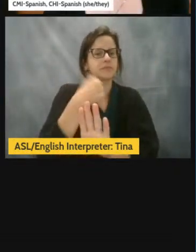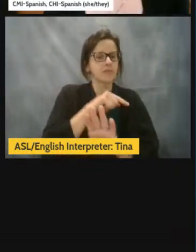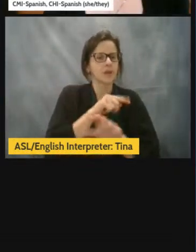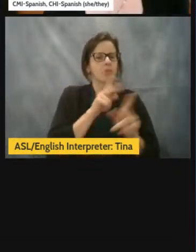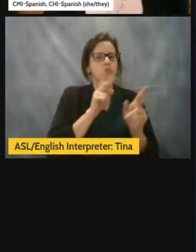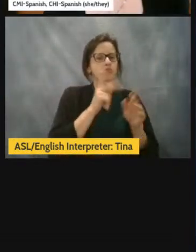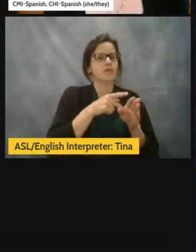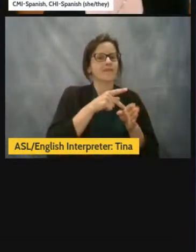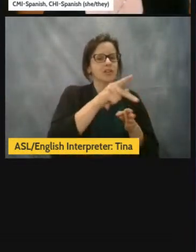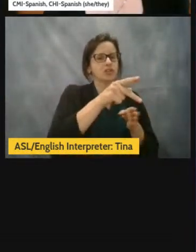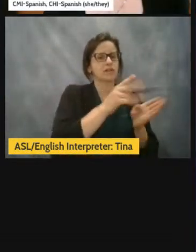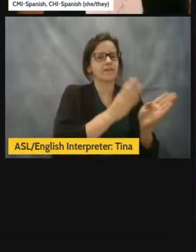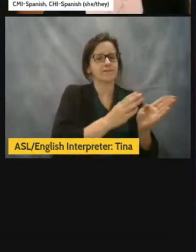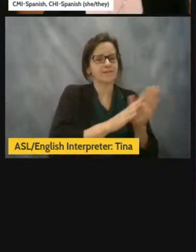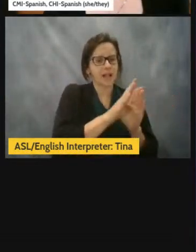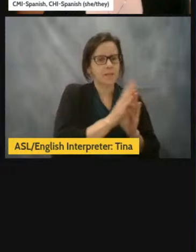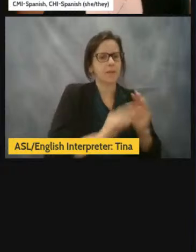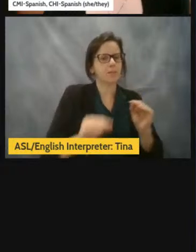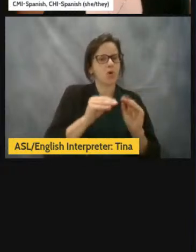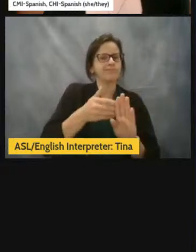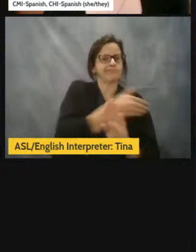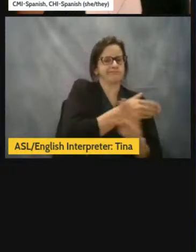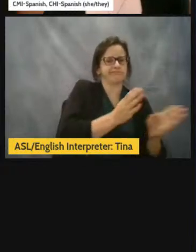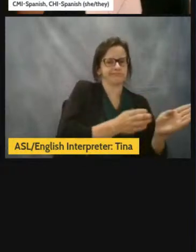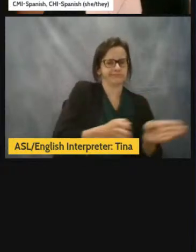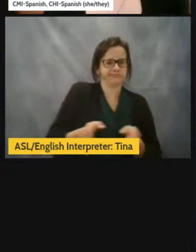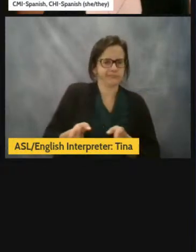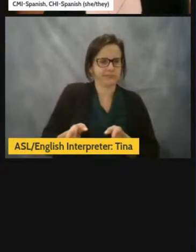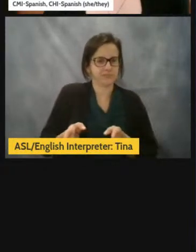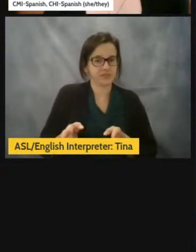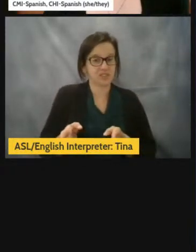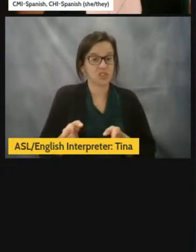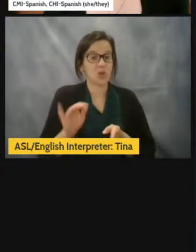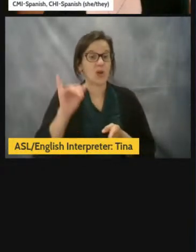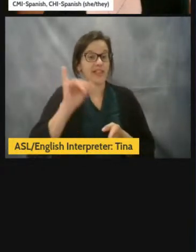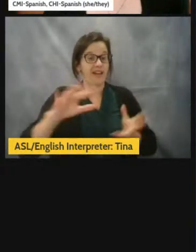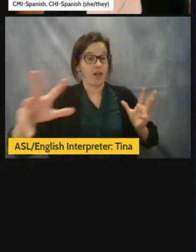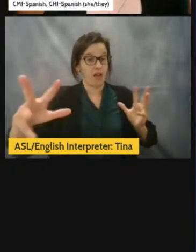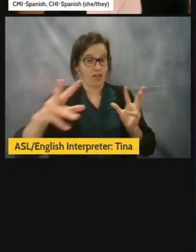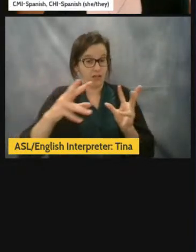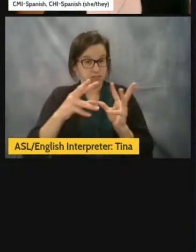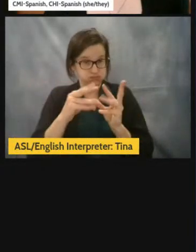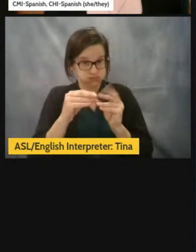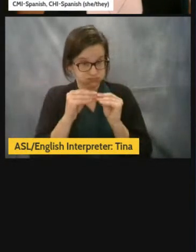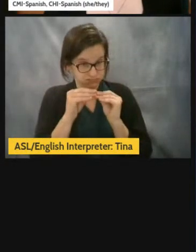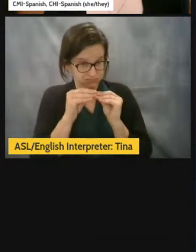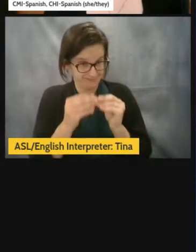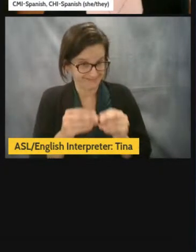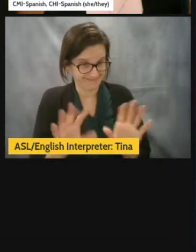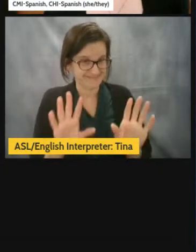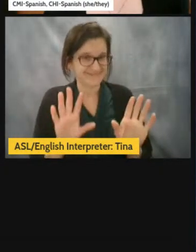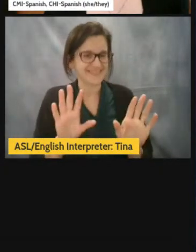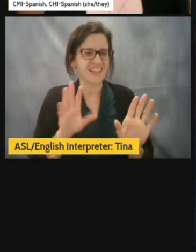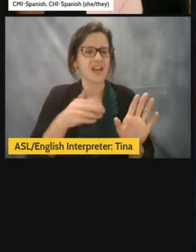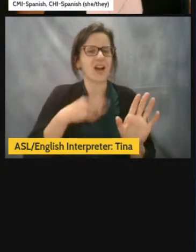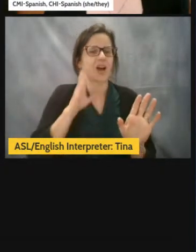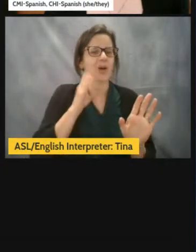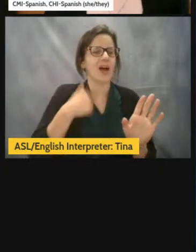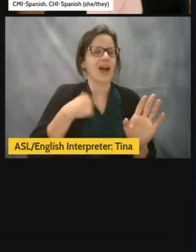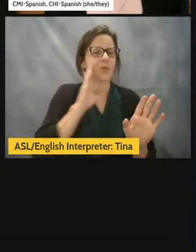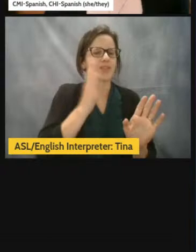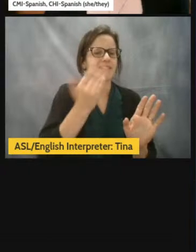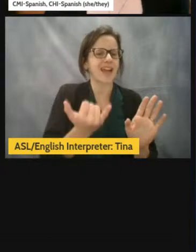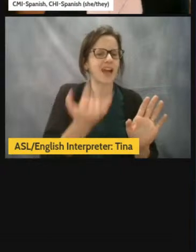So that is pretty much all I have for you. I will take a peek at the questions. This